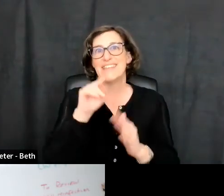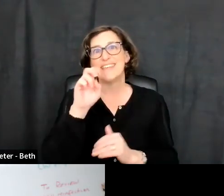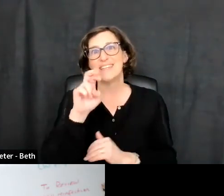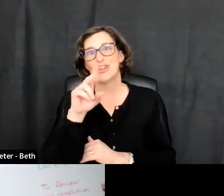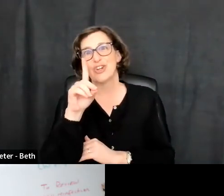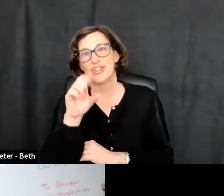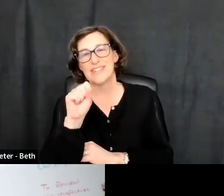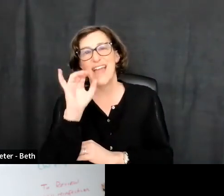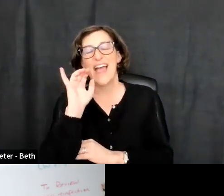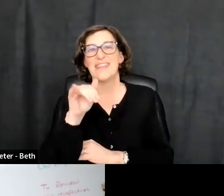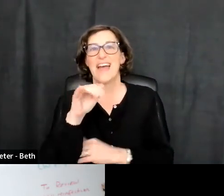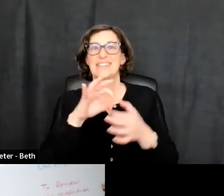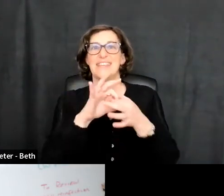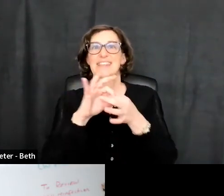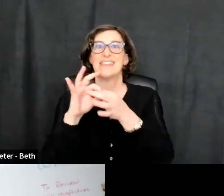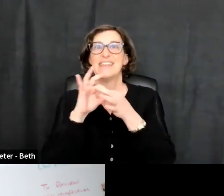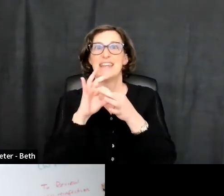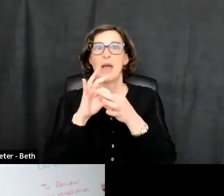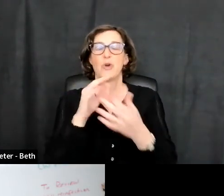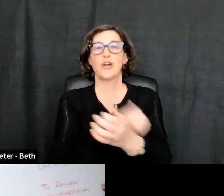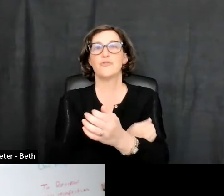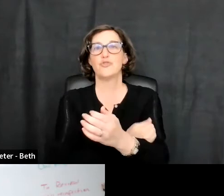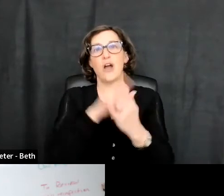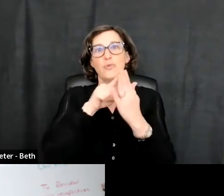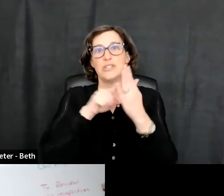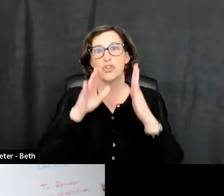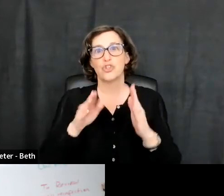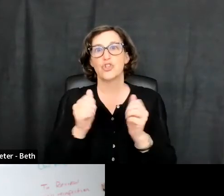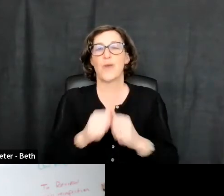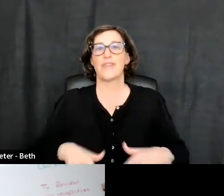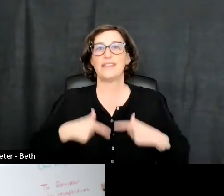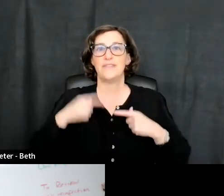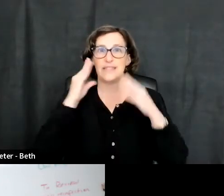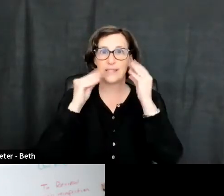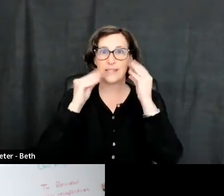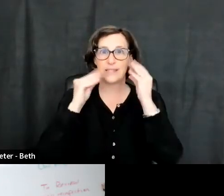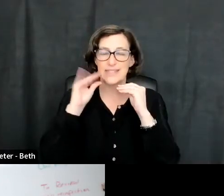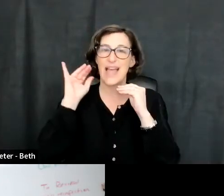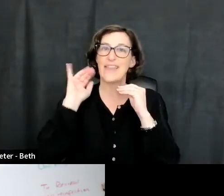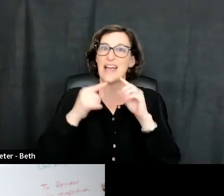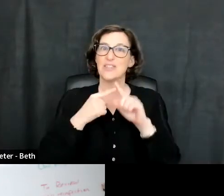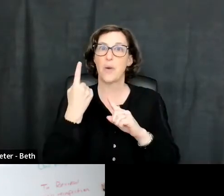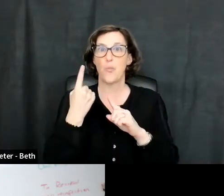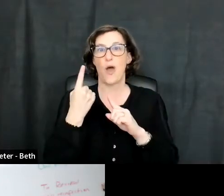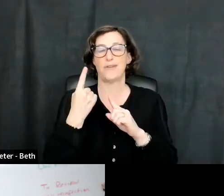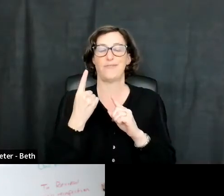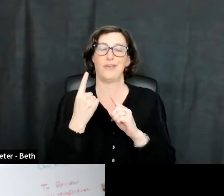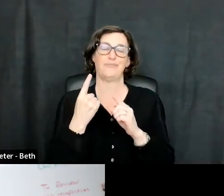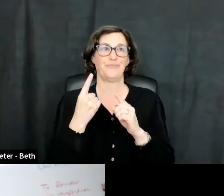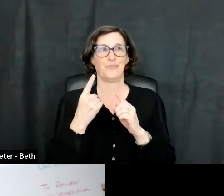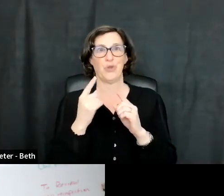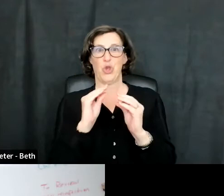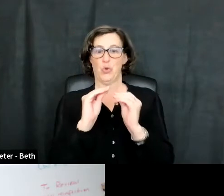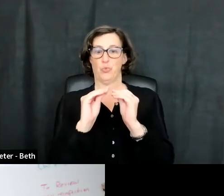which is the network of drug researchers with lived experience. And this came out of one of the reform conferences